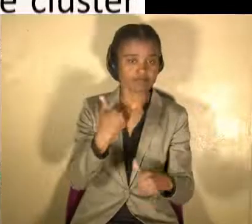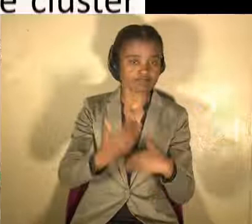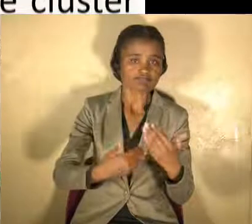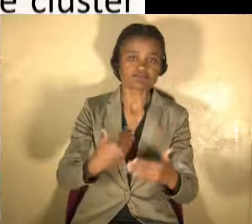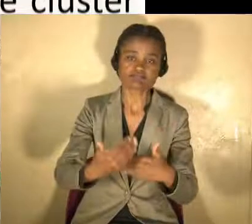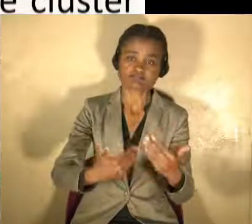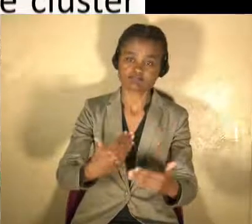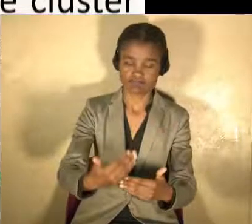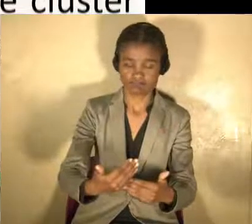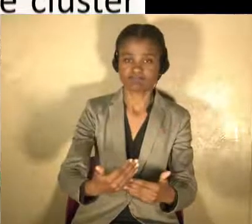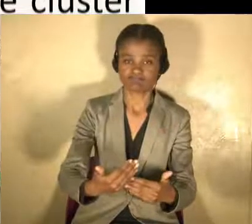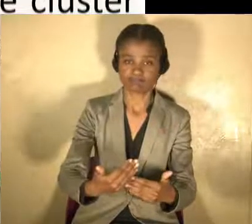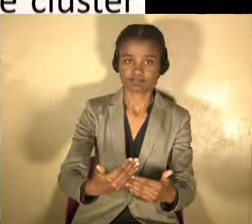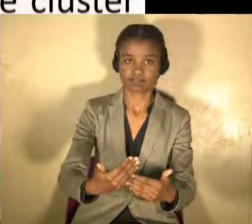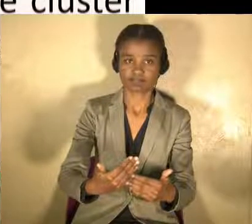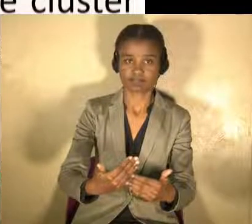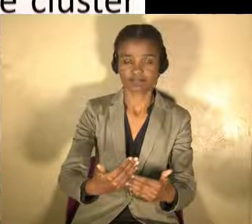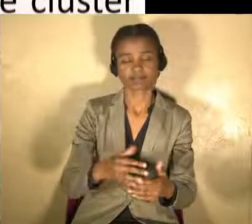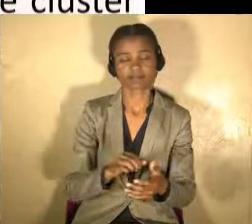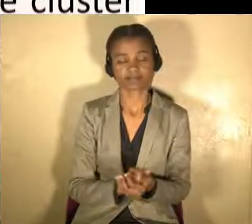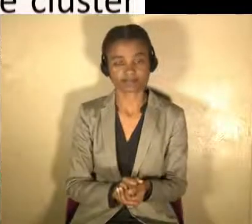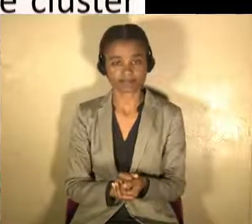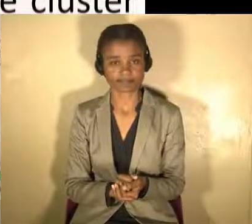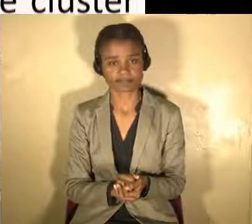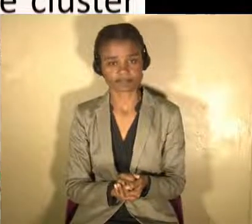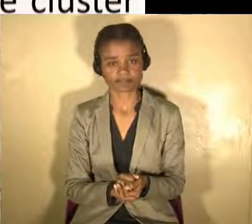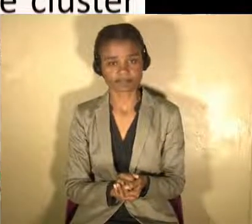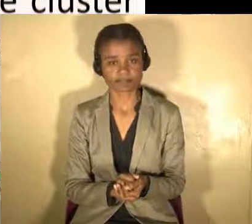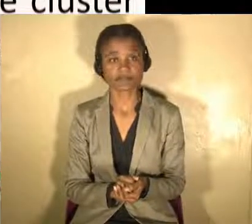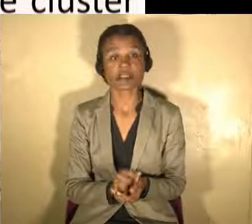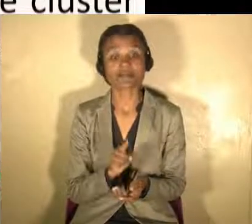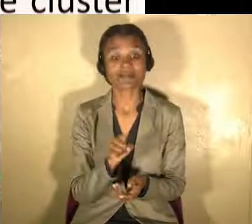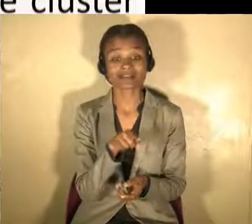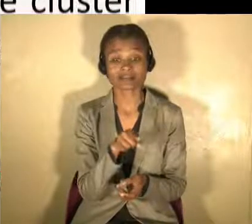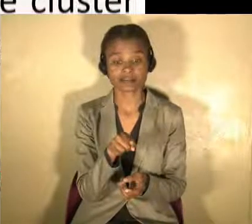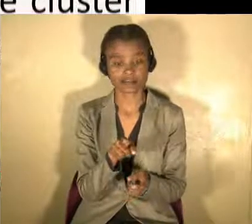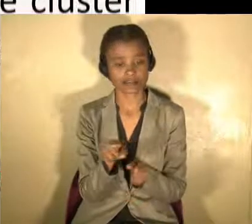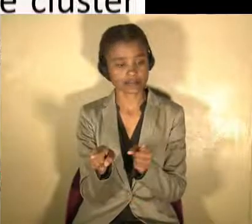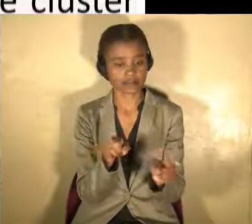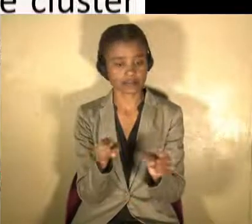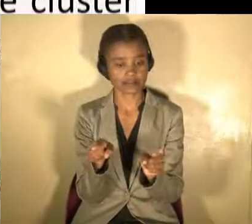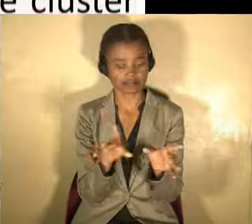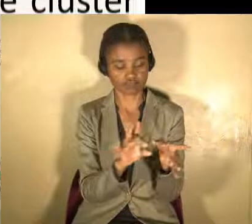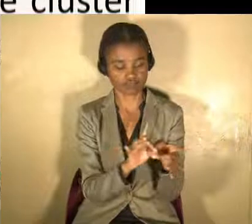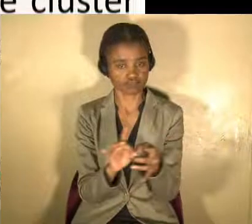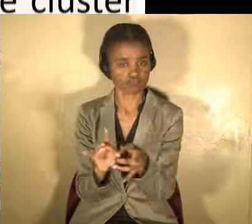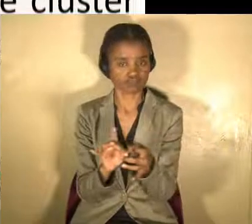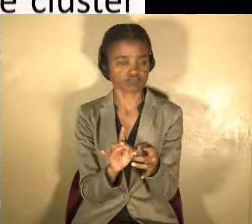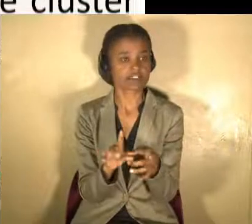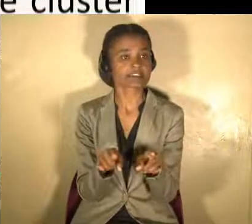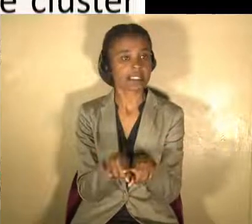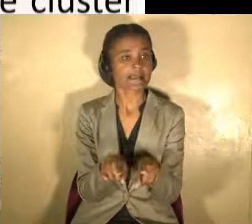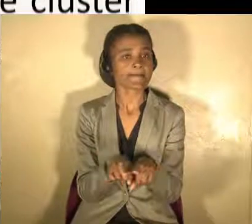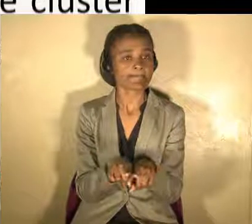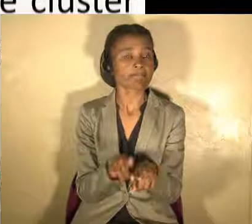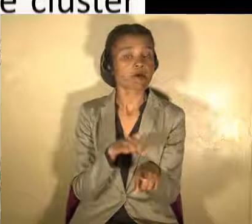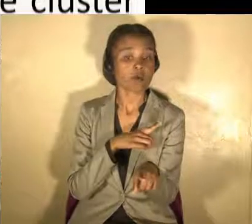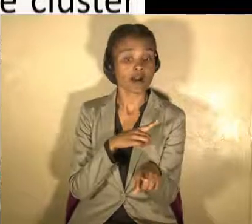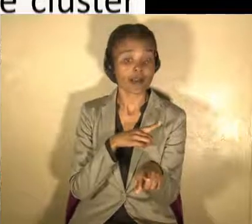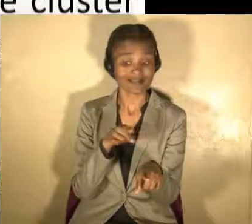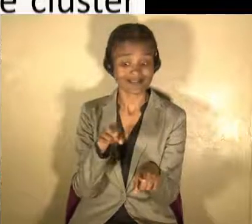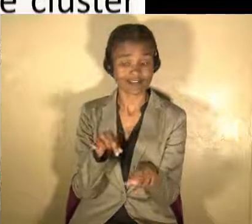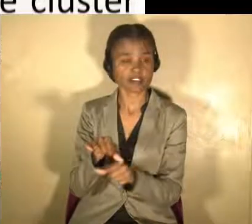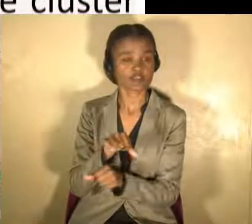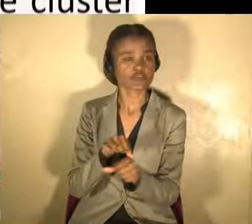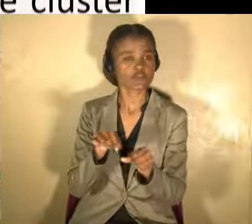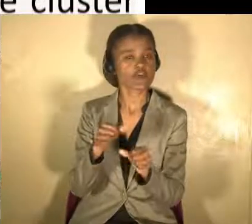talk about foster care, but it actually directly relates to foster care, because part of the decisions that would be made by social